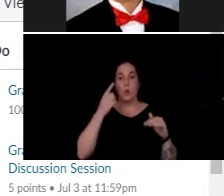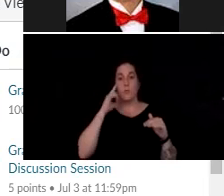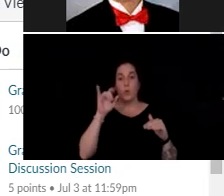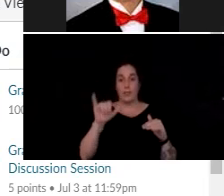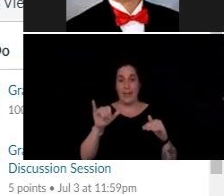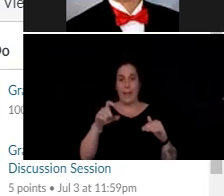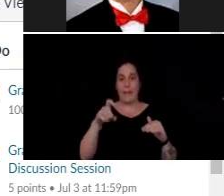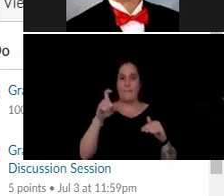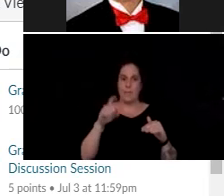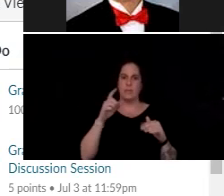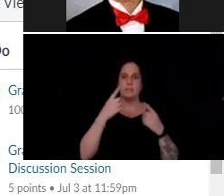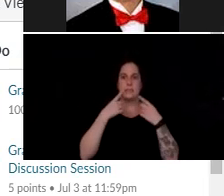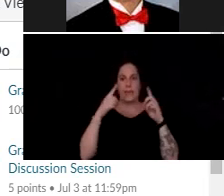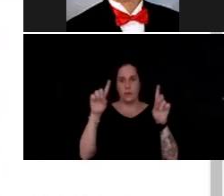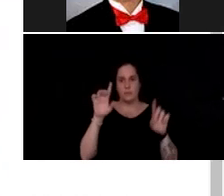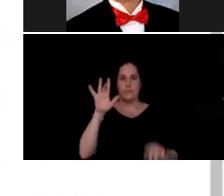hit the announcements link.